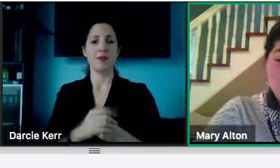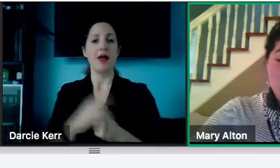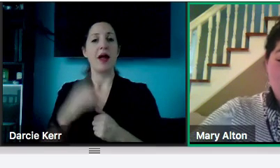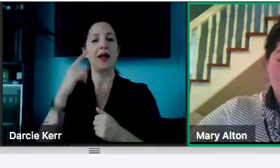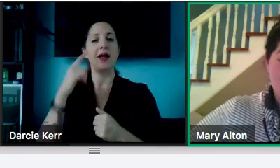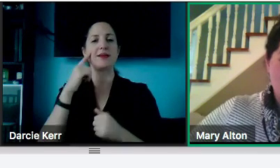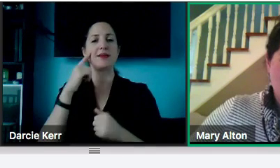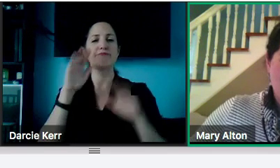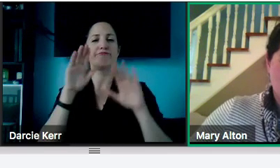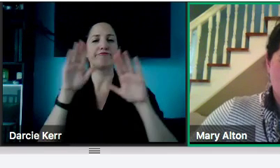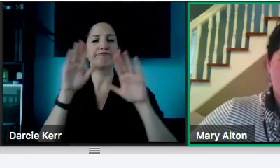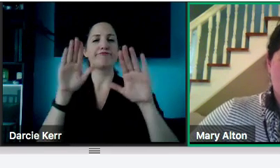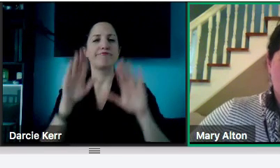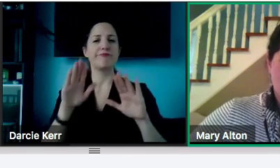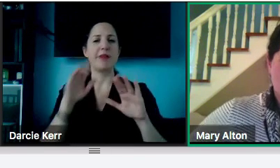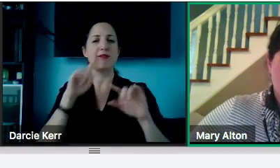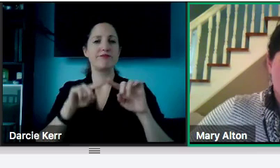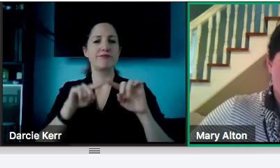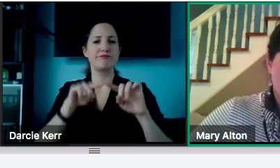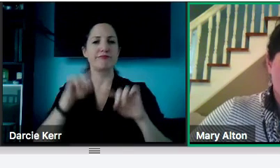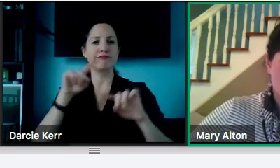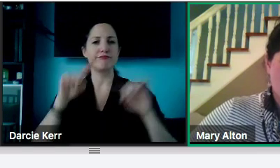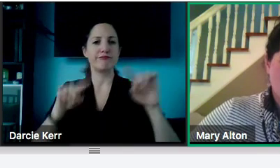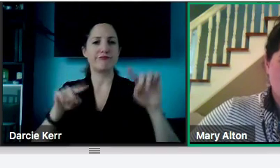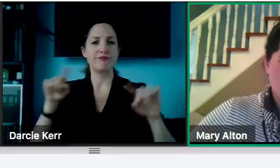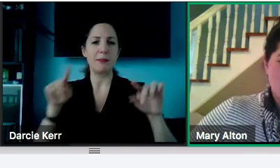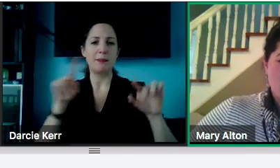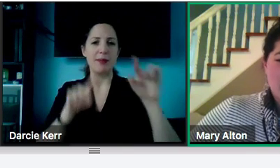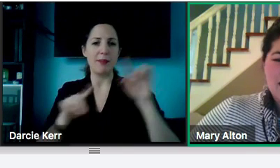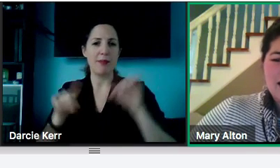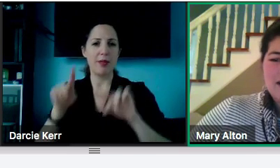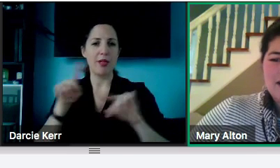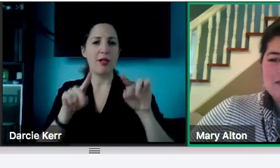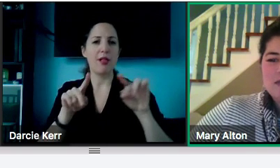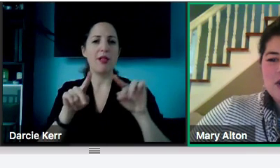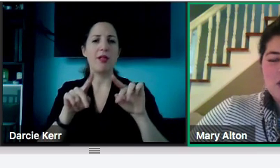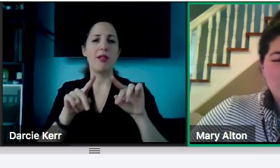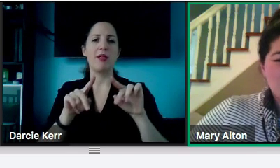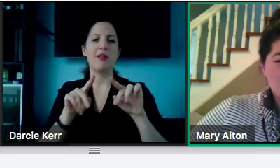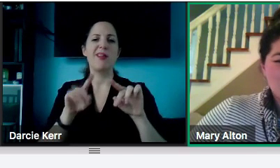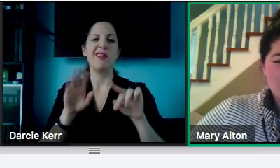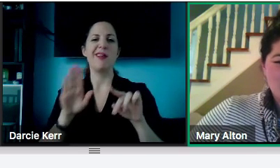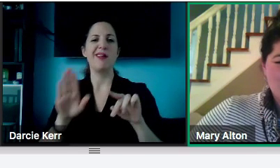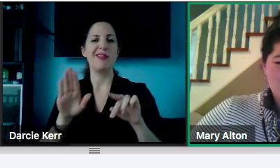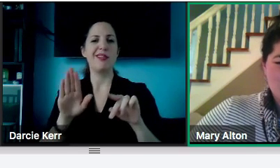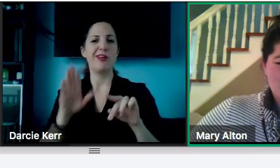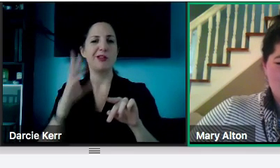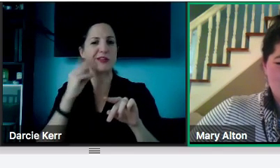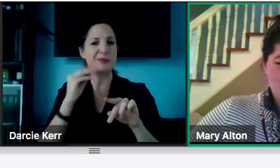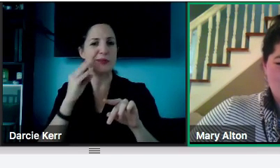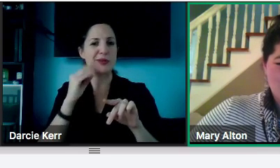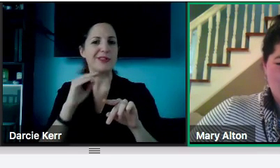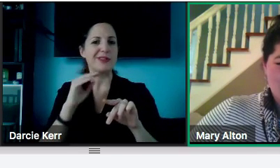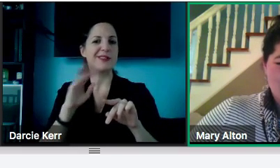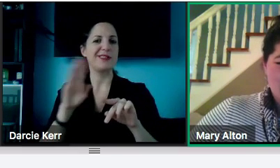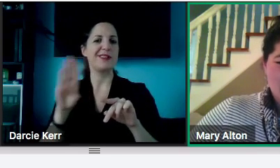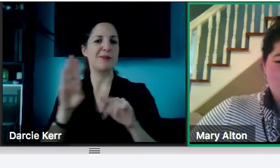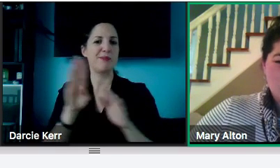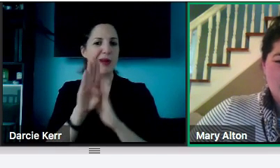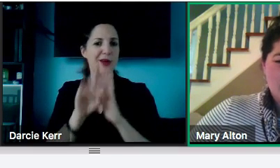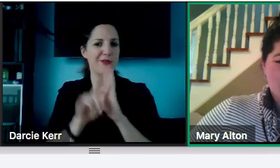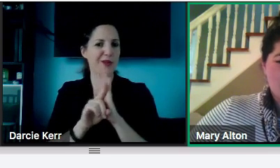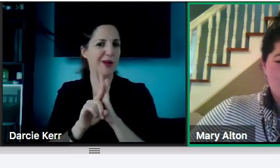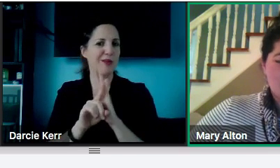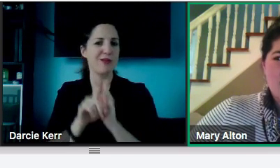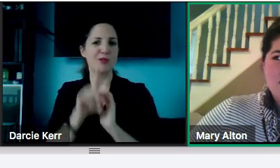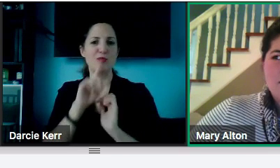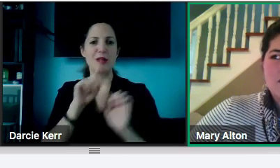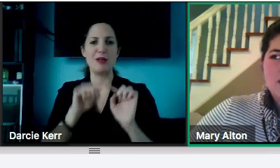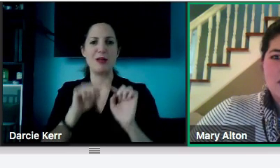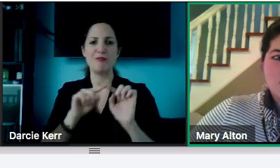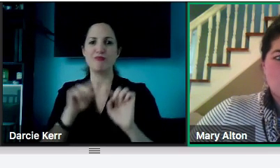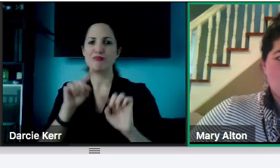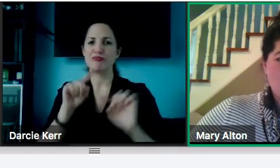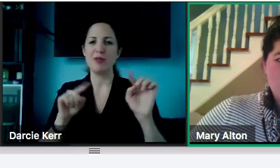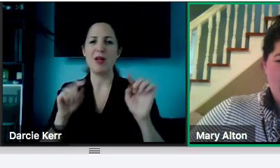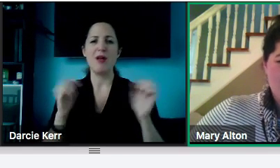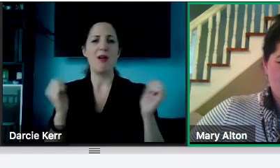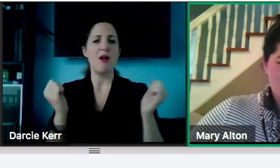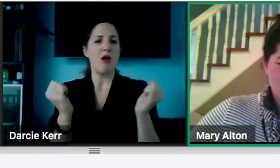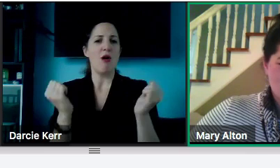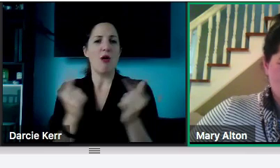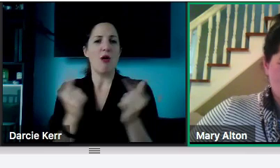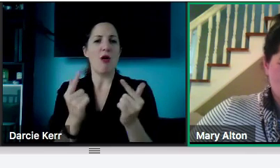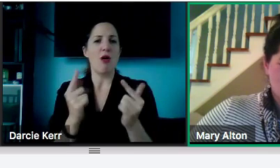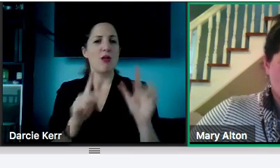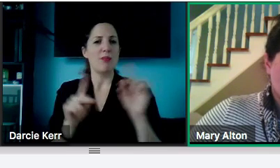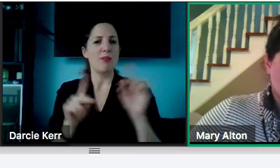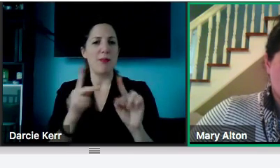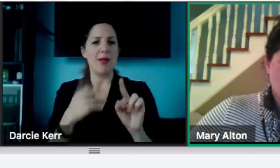of interests and backgrounds, as Anne-Marie talked about. You know, everybody's got a special story. Everybody has their own